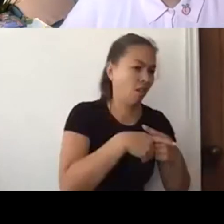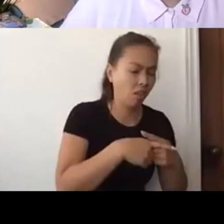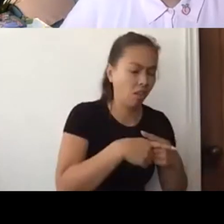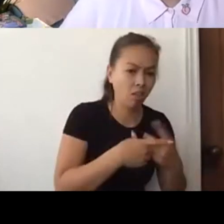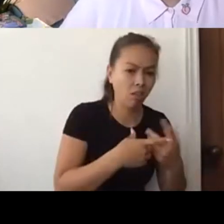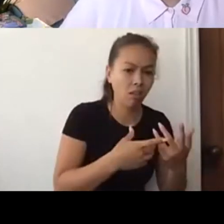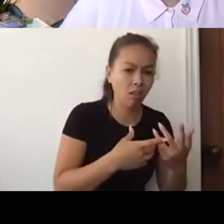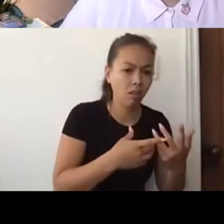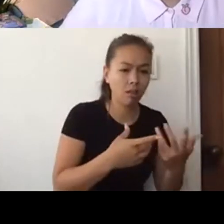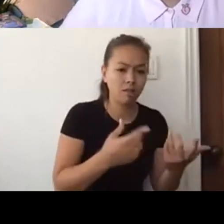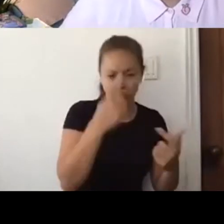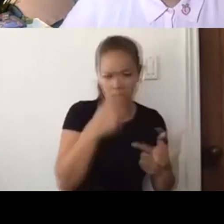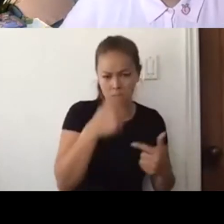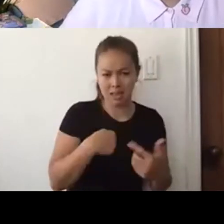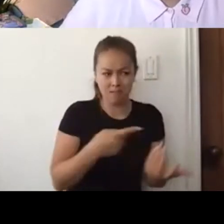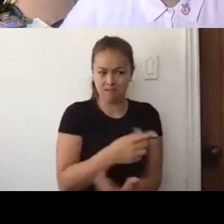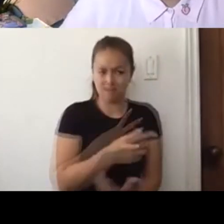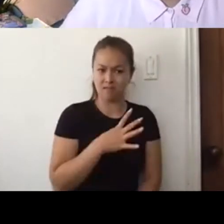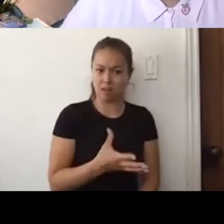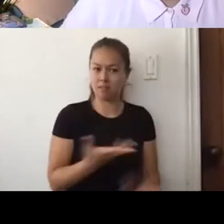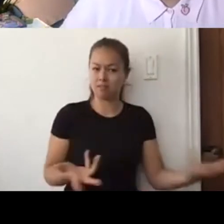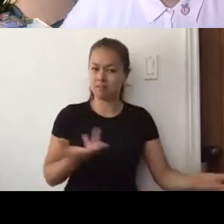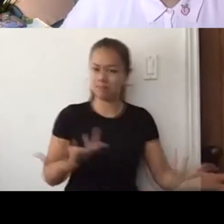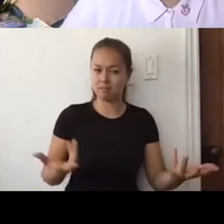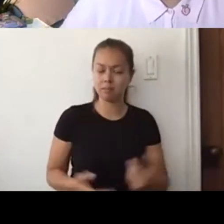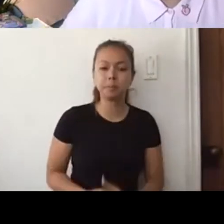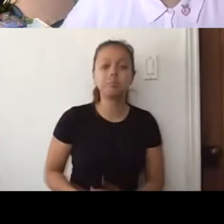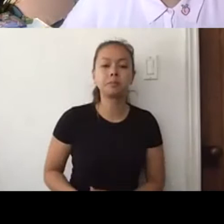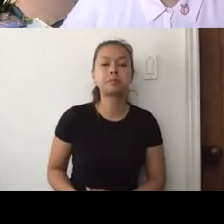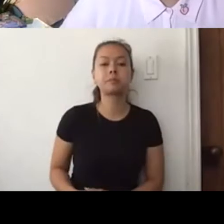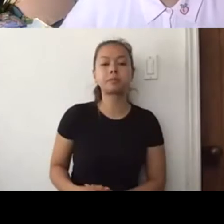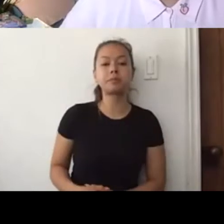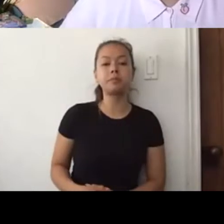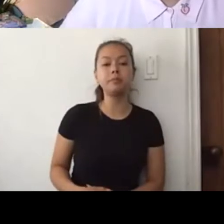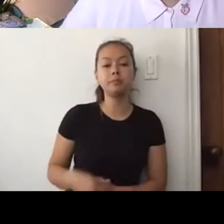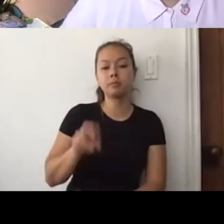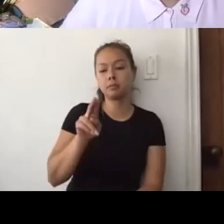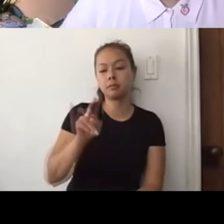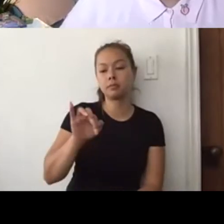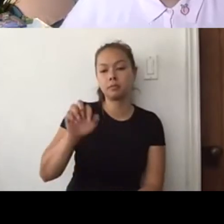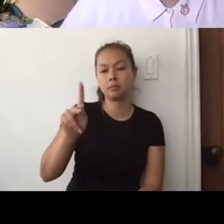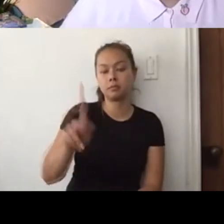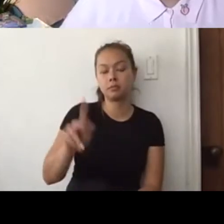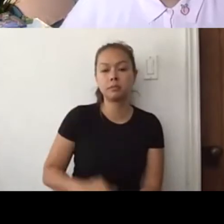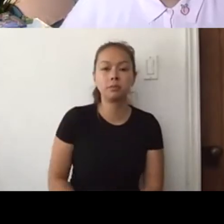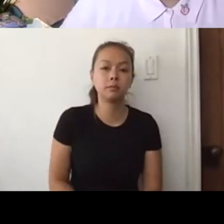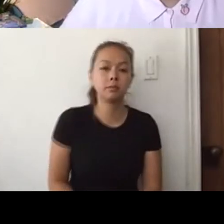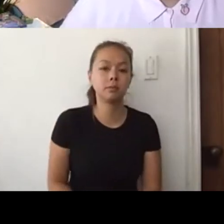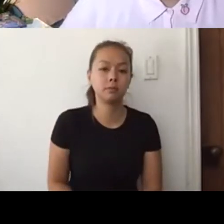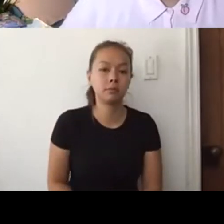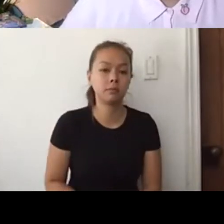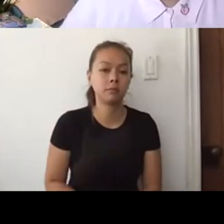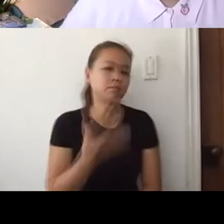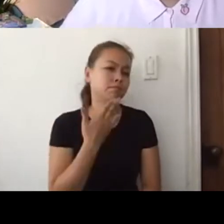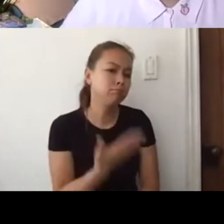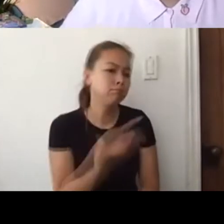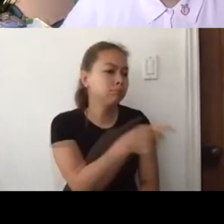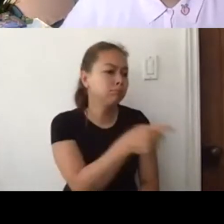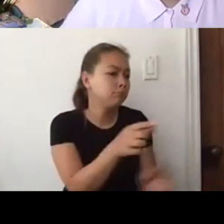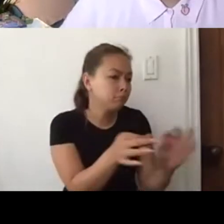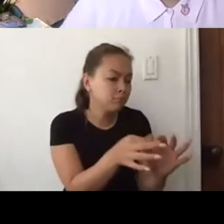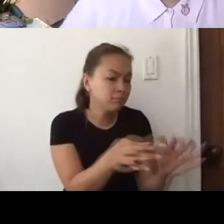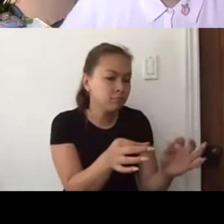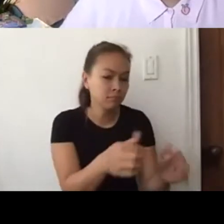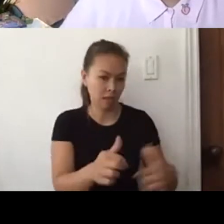Thanks so much, Kyde. I really appreciate what I frame as tradition as a settler is actually normalization of